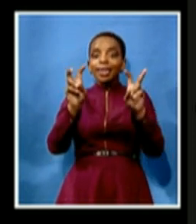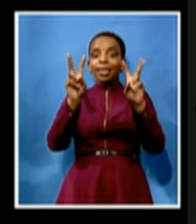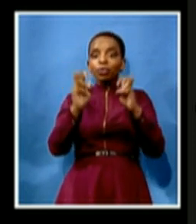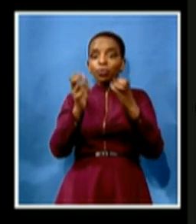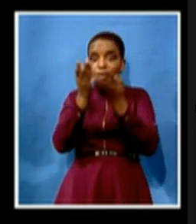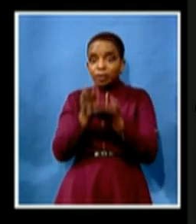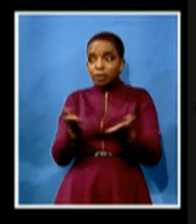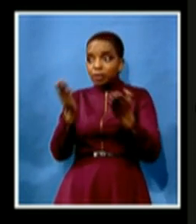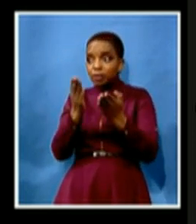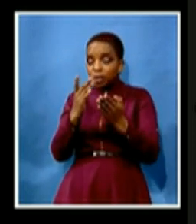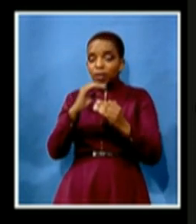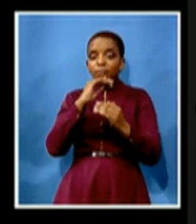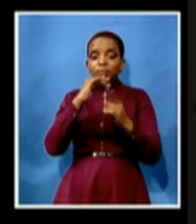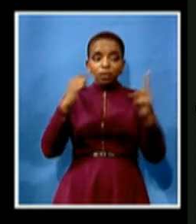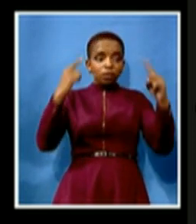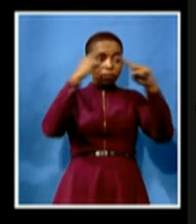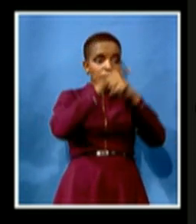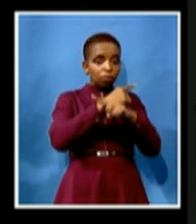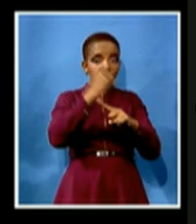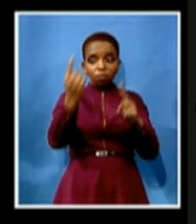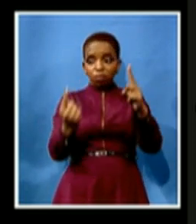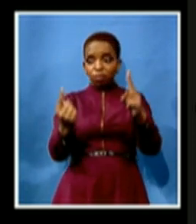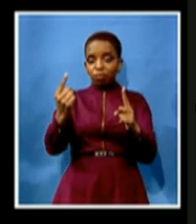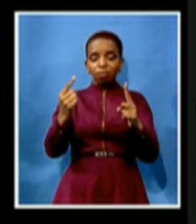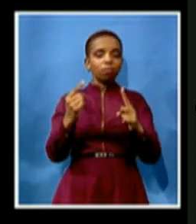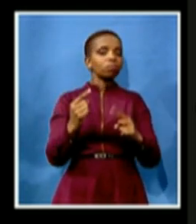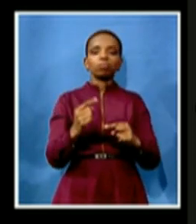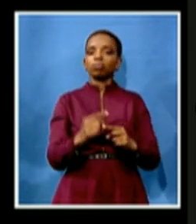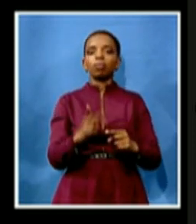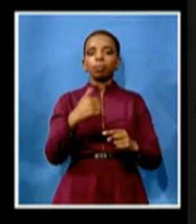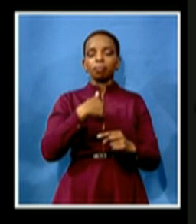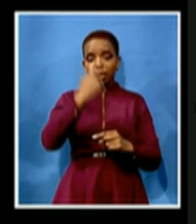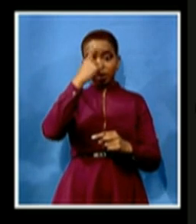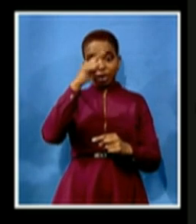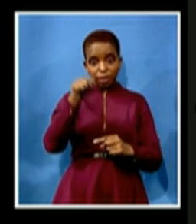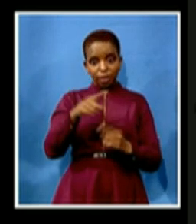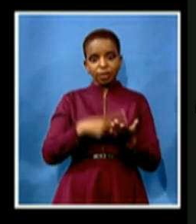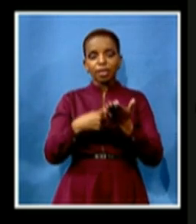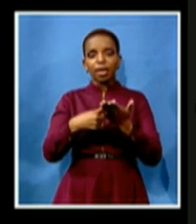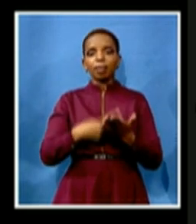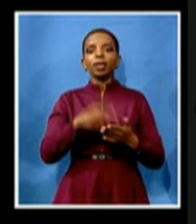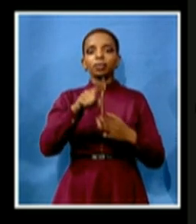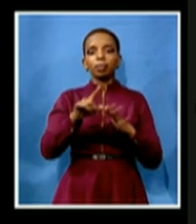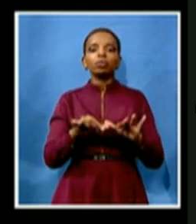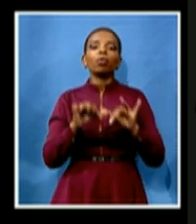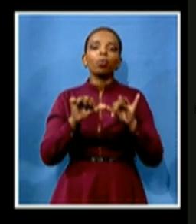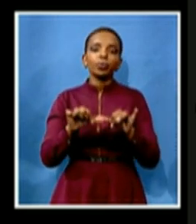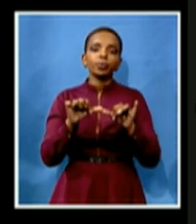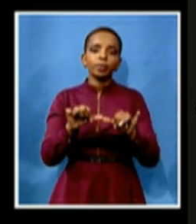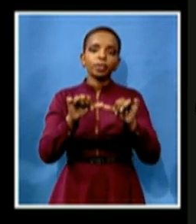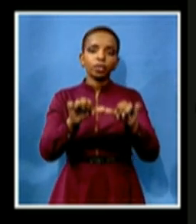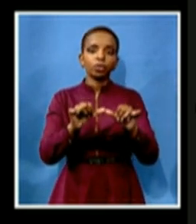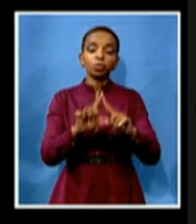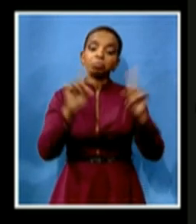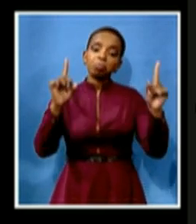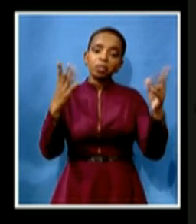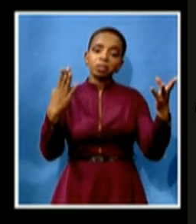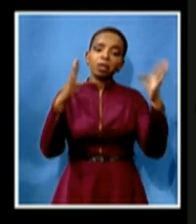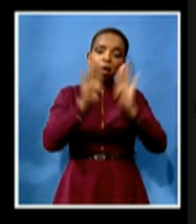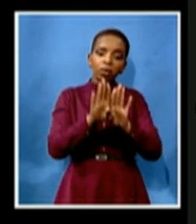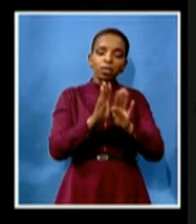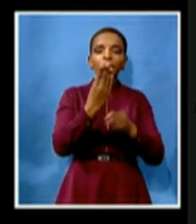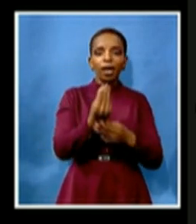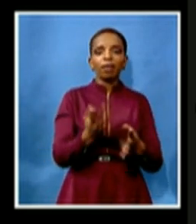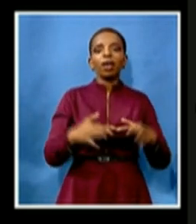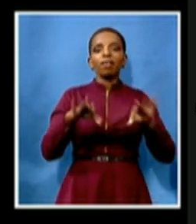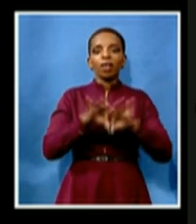that I think we must continue with at that level. But the lockdown had a particular value, and we are all saying that we want to